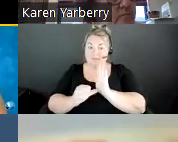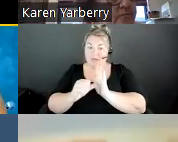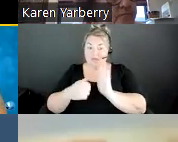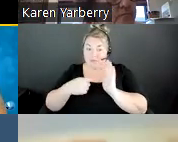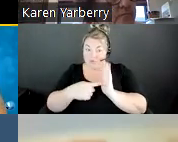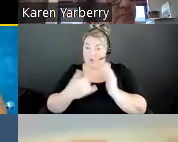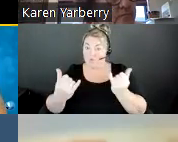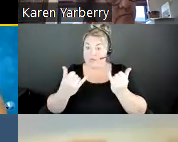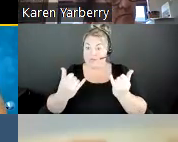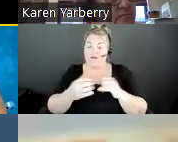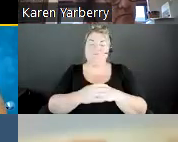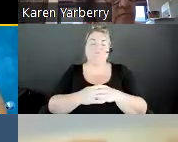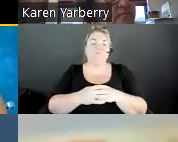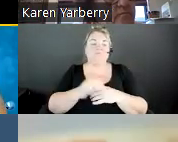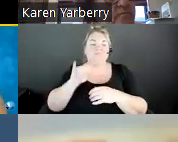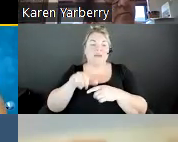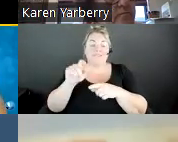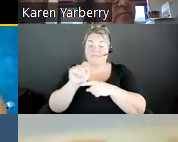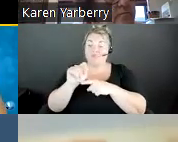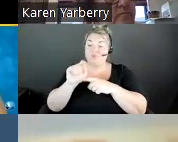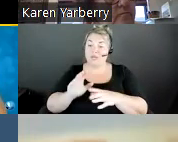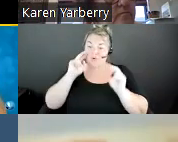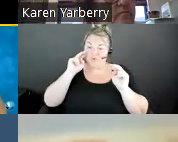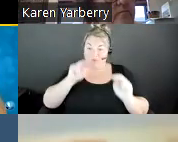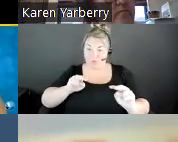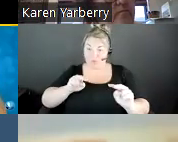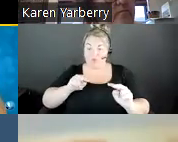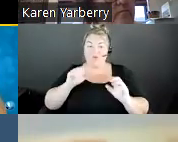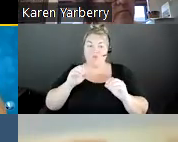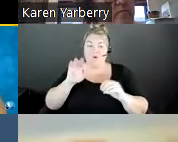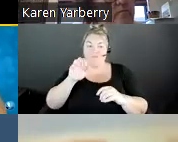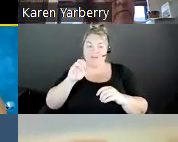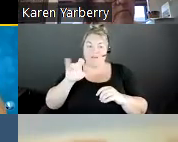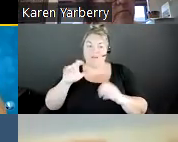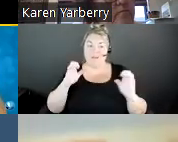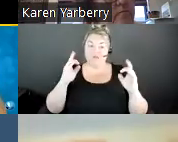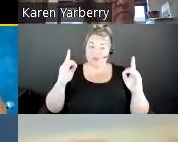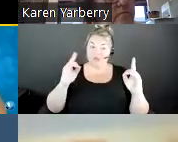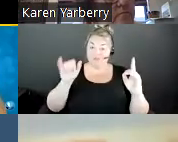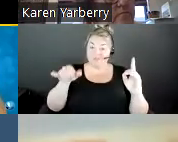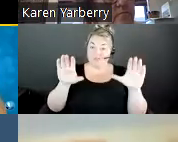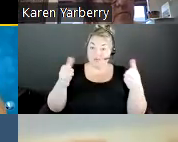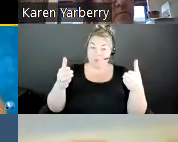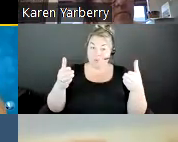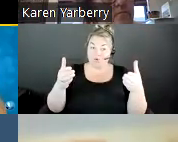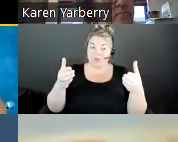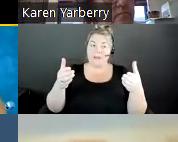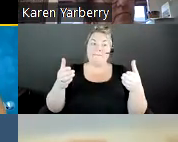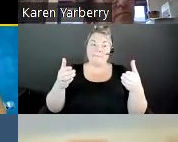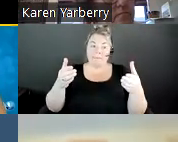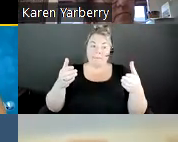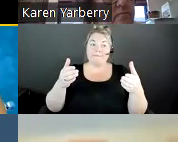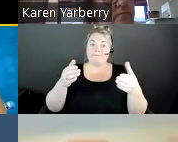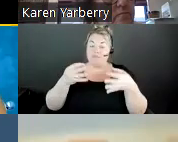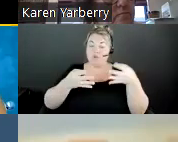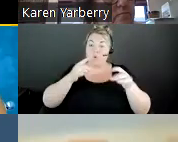now. This is a trainer view. So fentanyl education is the course that court-ordered